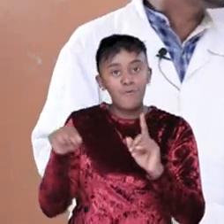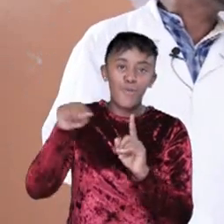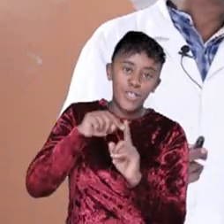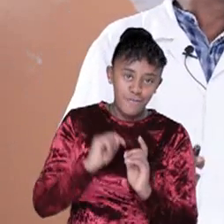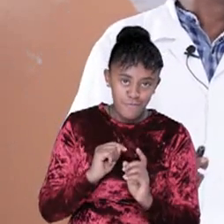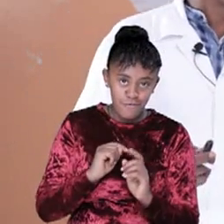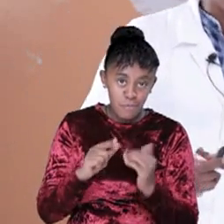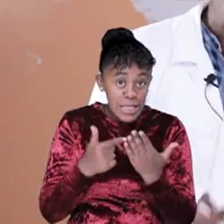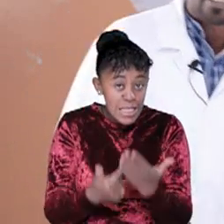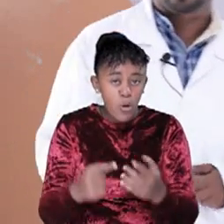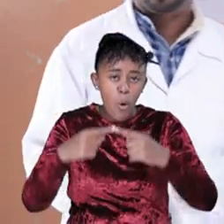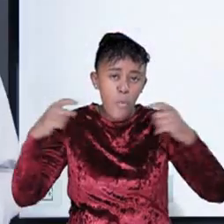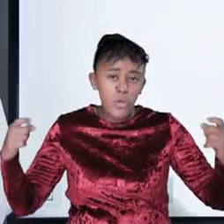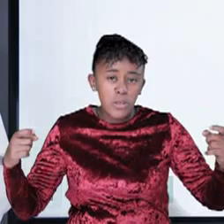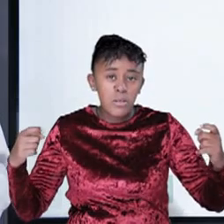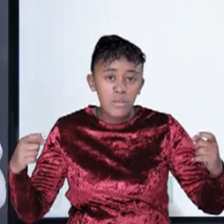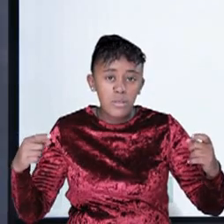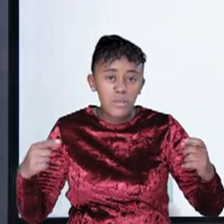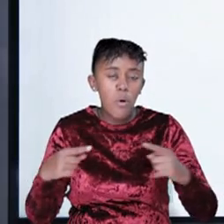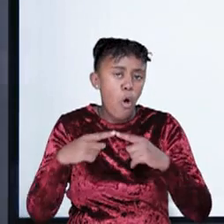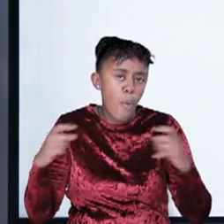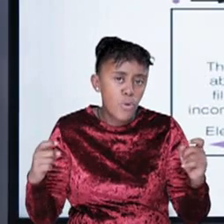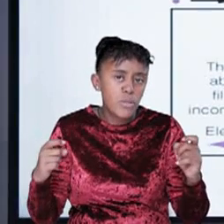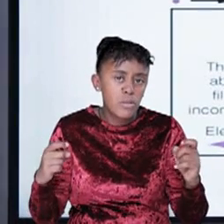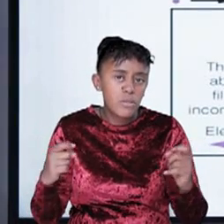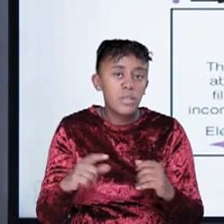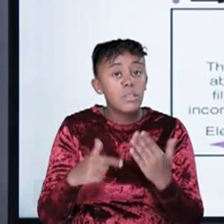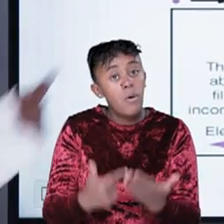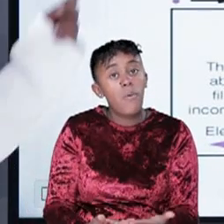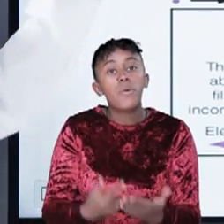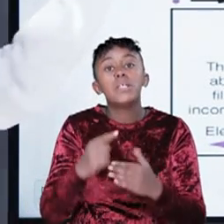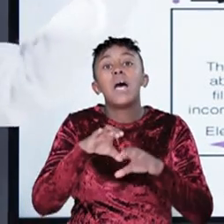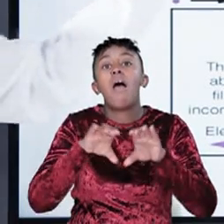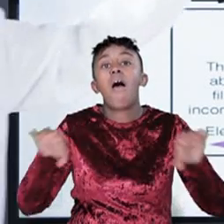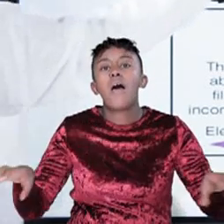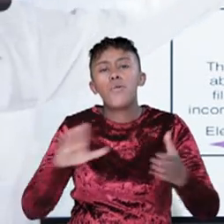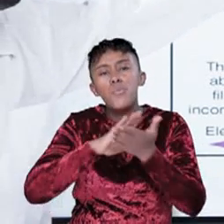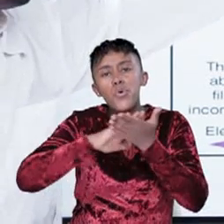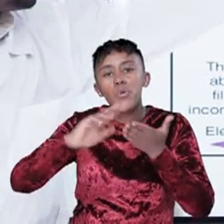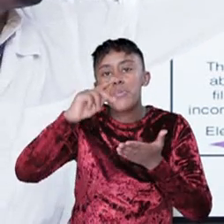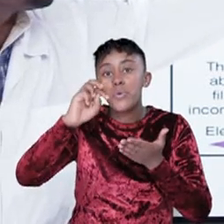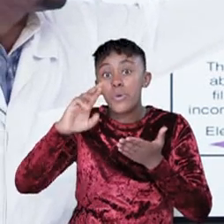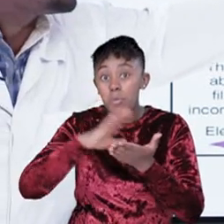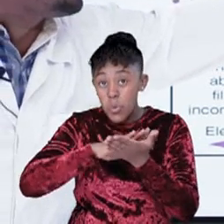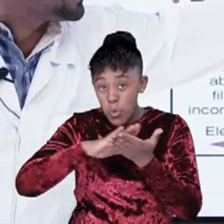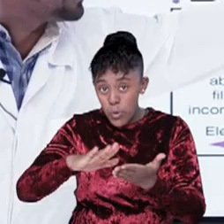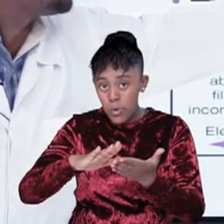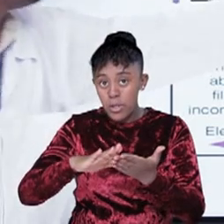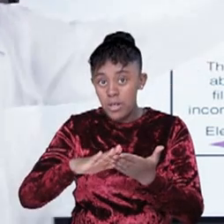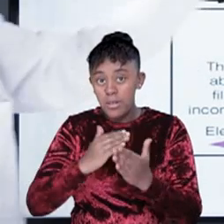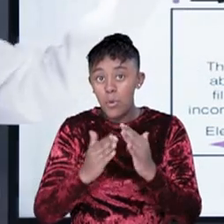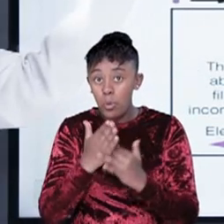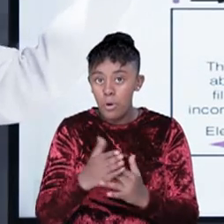positive, but this is opposite. This is opposite. So the current in pure semiconductor consists of